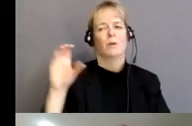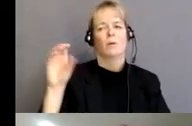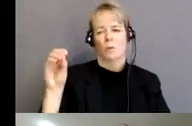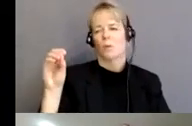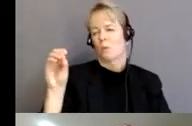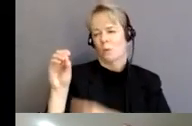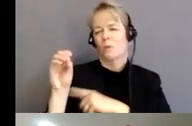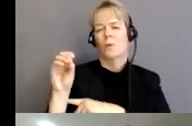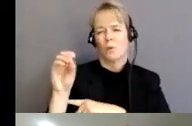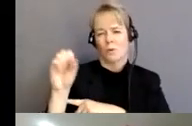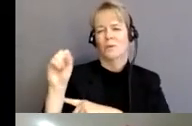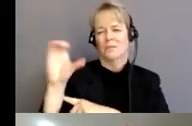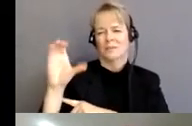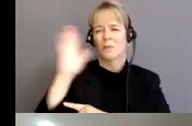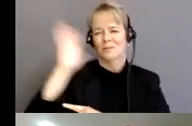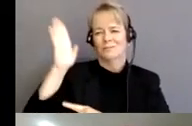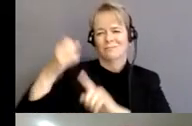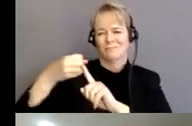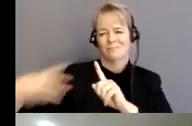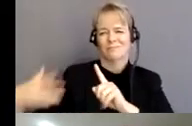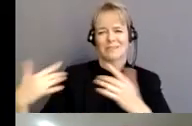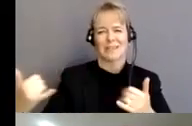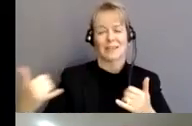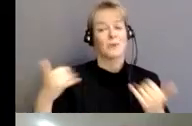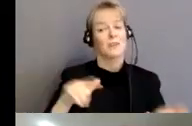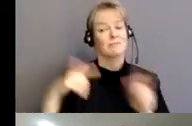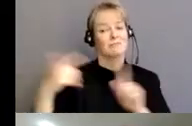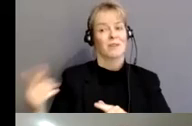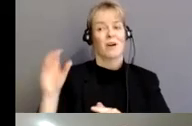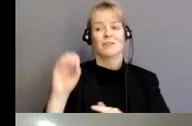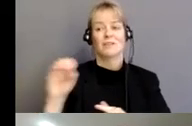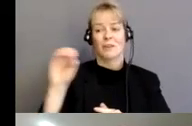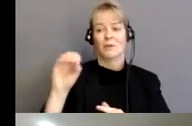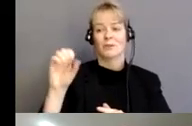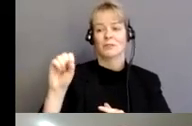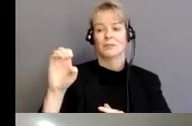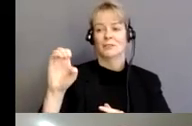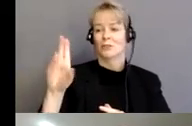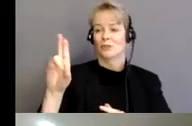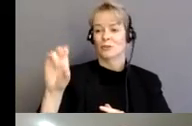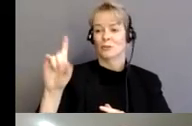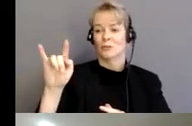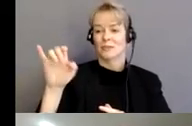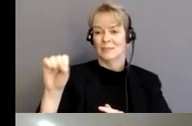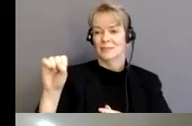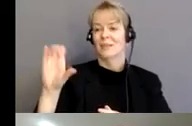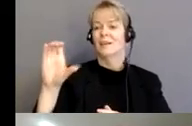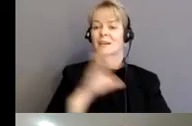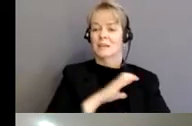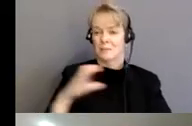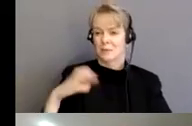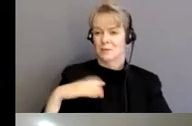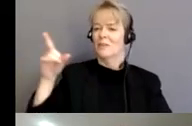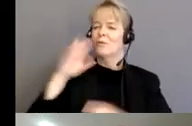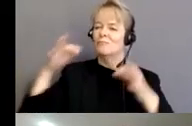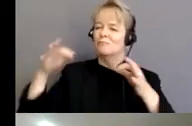turn over to my colleagues at the Ontario Securities Commission, talking about our Financial Literacy Month and giving you